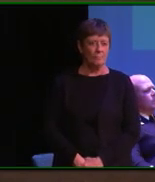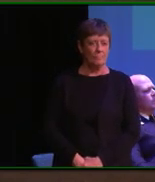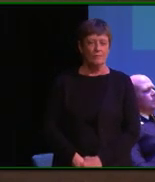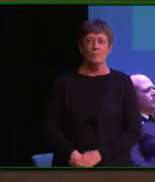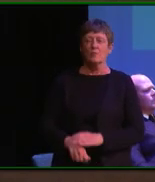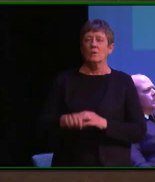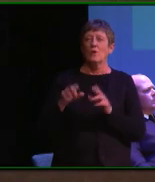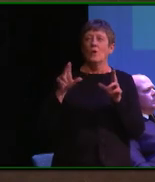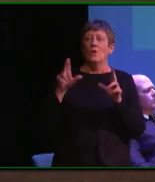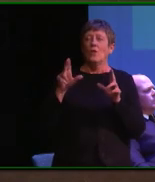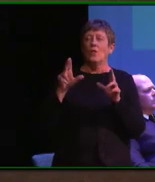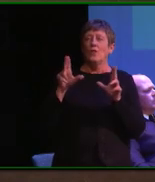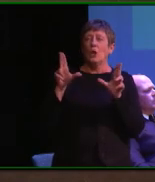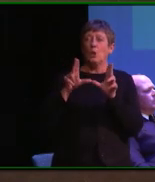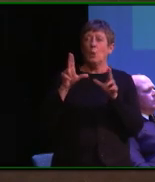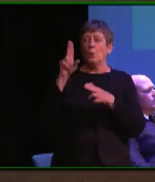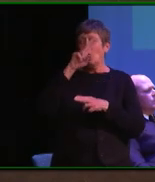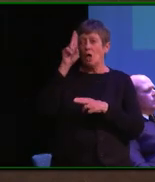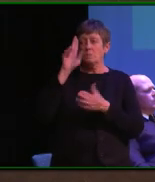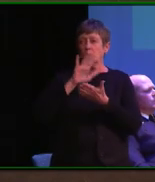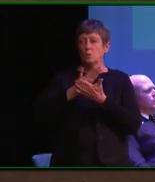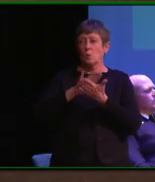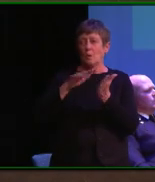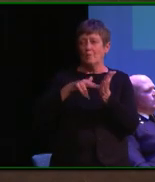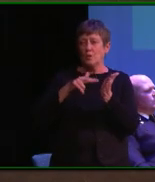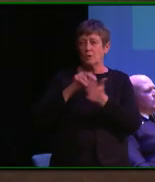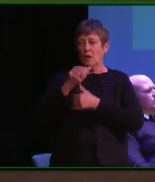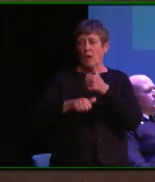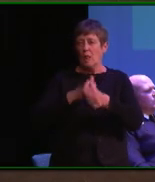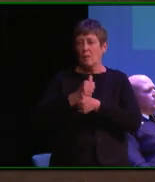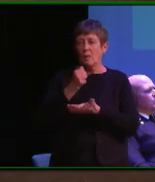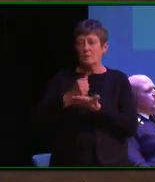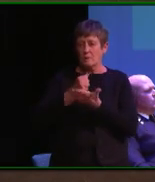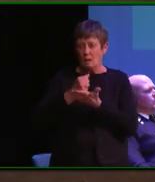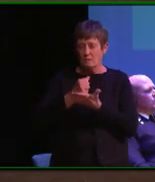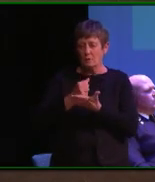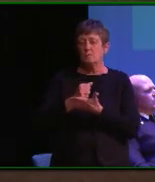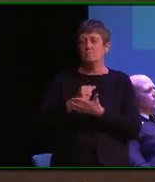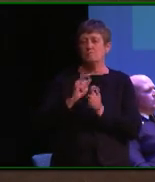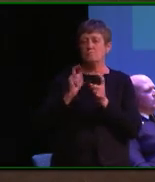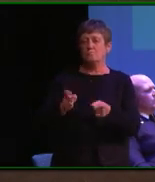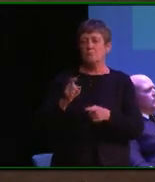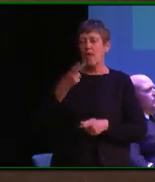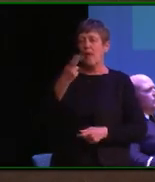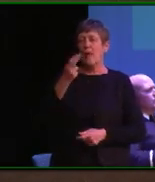The Union Hospital School of Nursing Alumni Scholarship goes to Hannah Levitt.